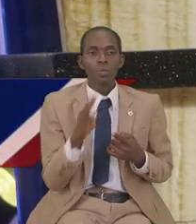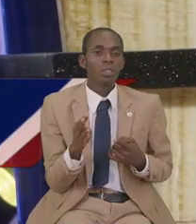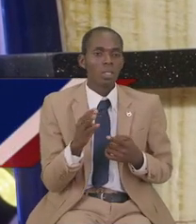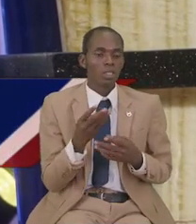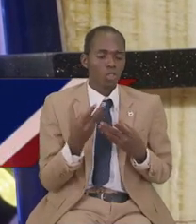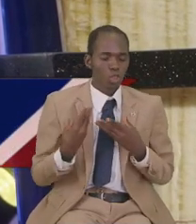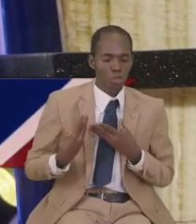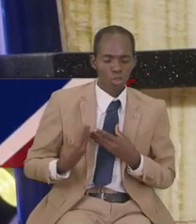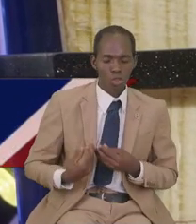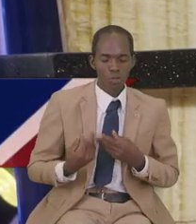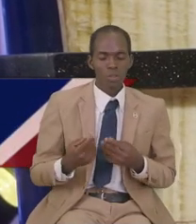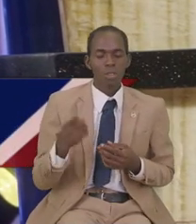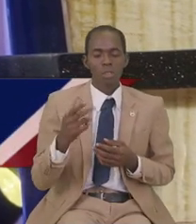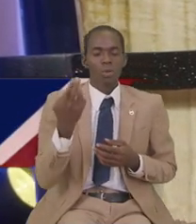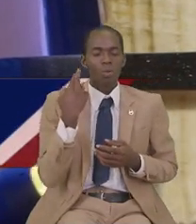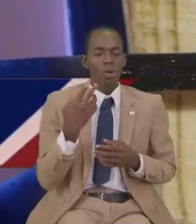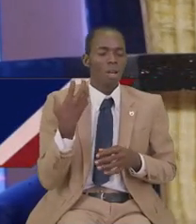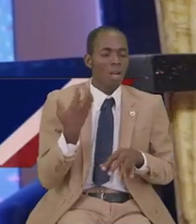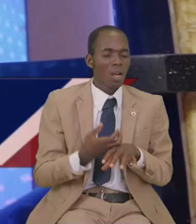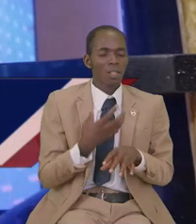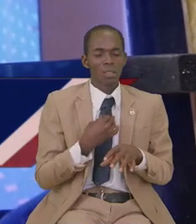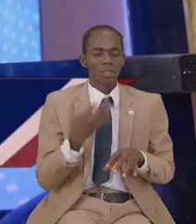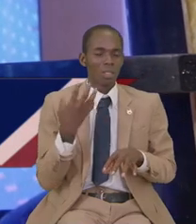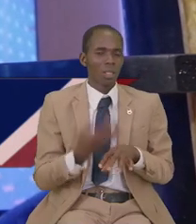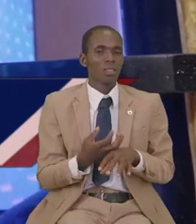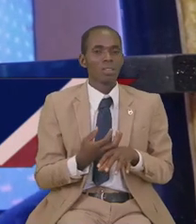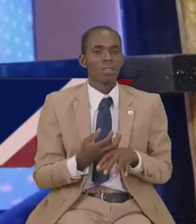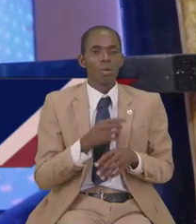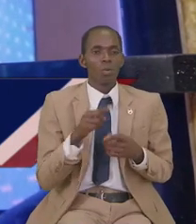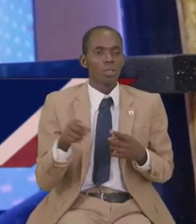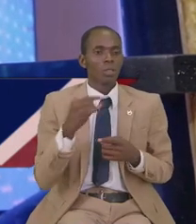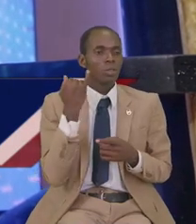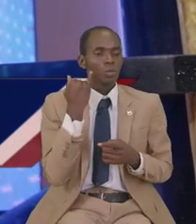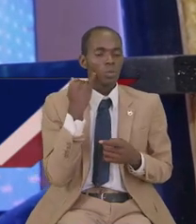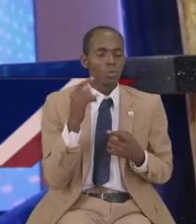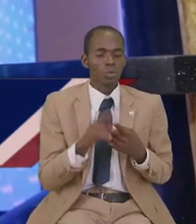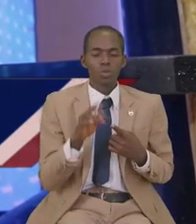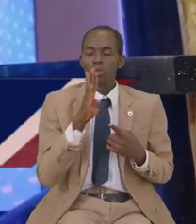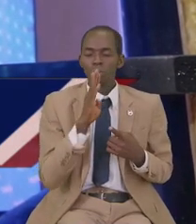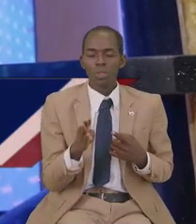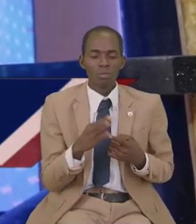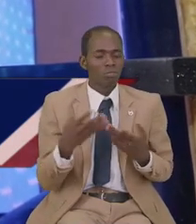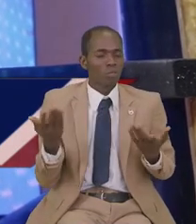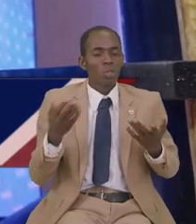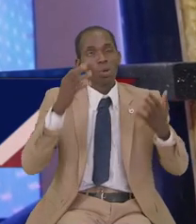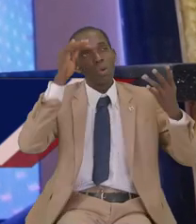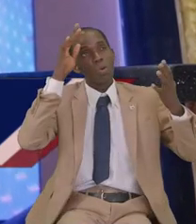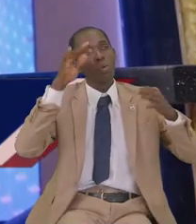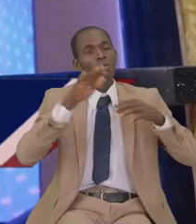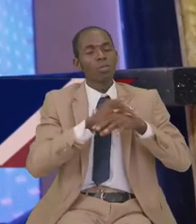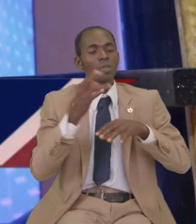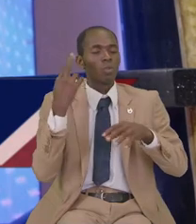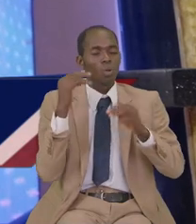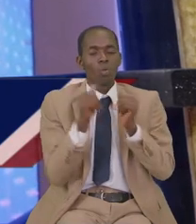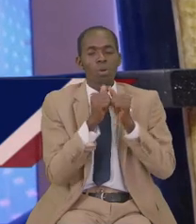hardened. And when they should have been helpful, they were hurtful. When they should have been hopeful, they were hopeless.